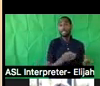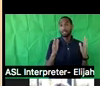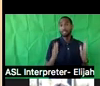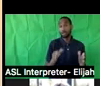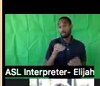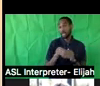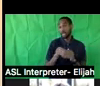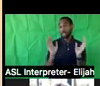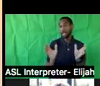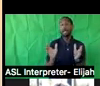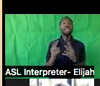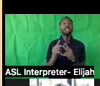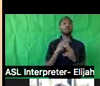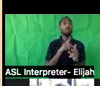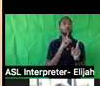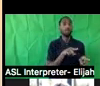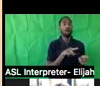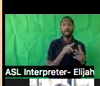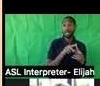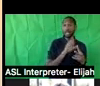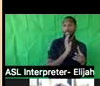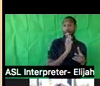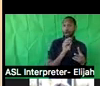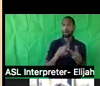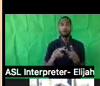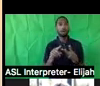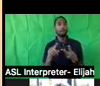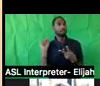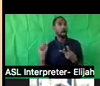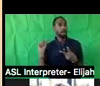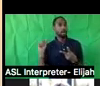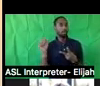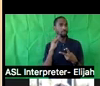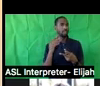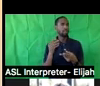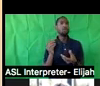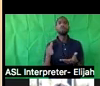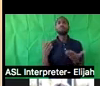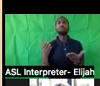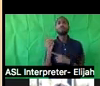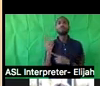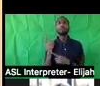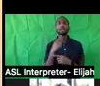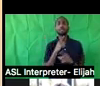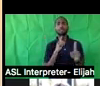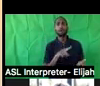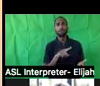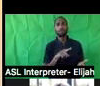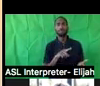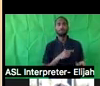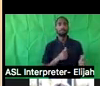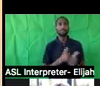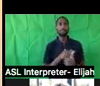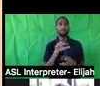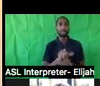respond via chat or audio. And just give us a couple minutes to respond and to catch that in the